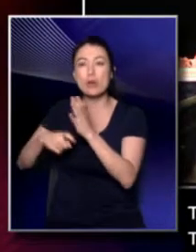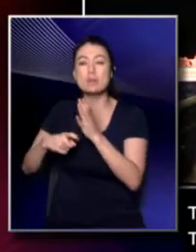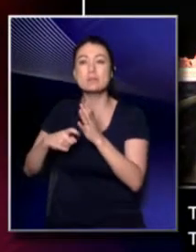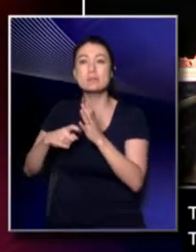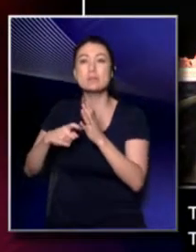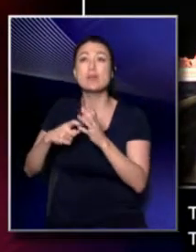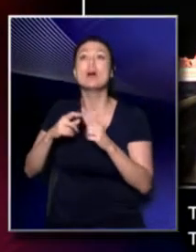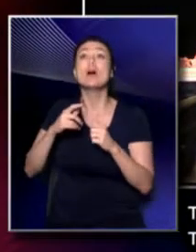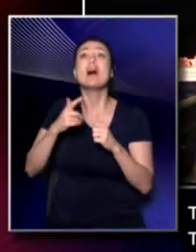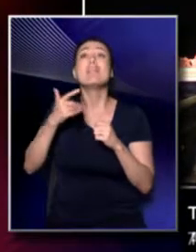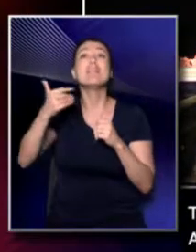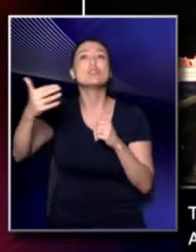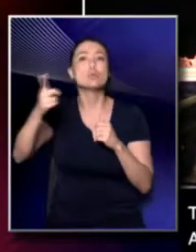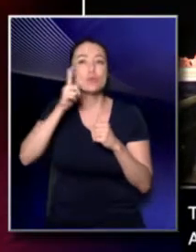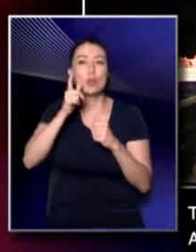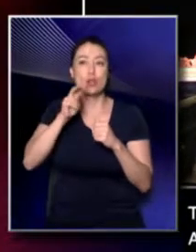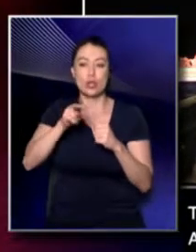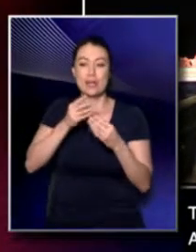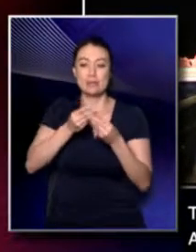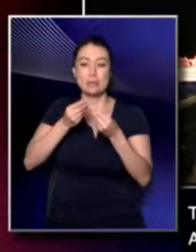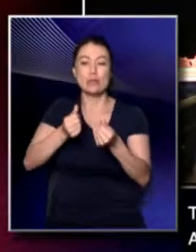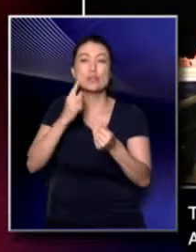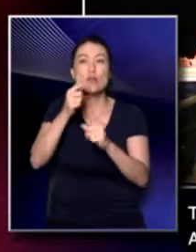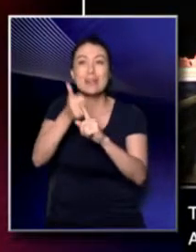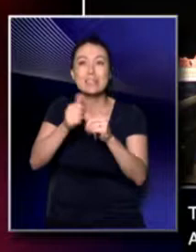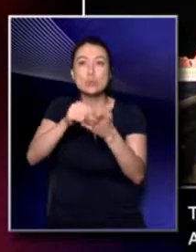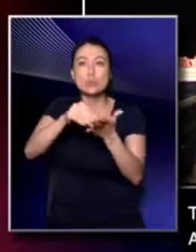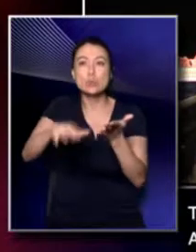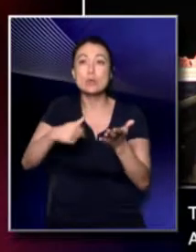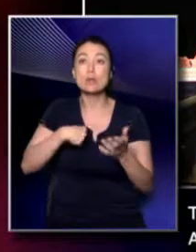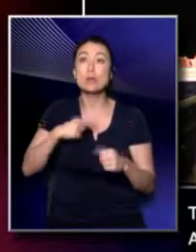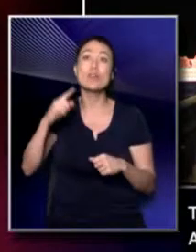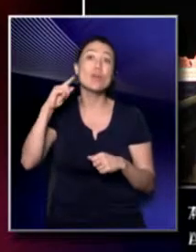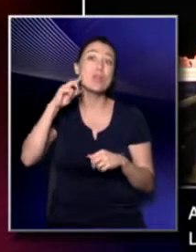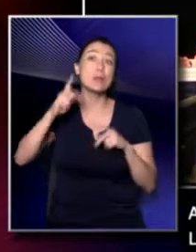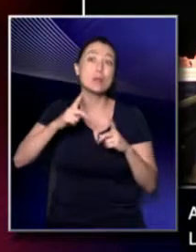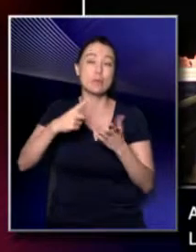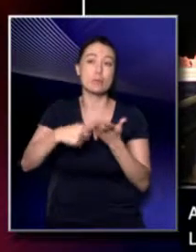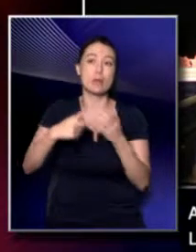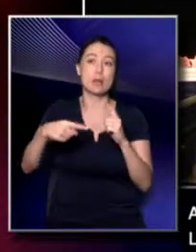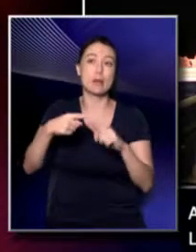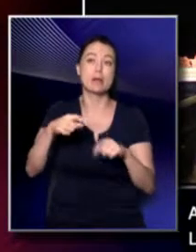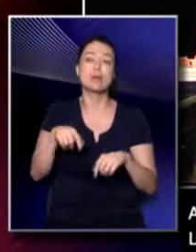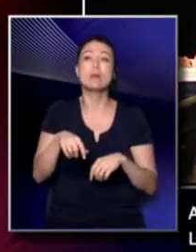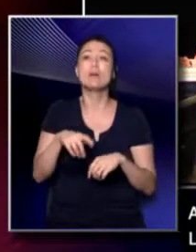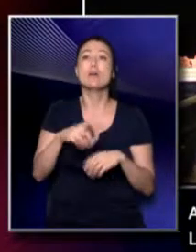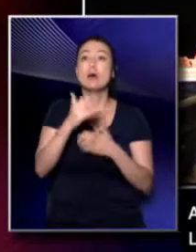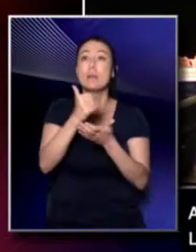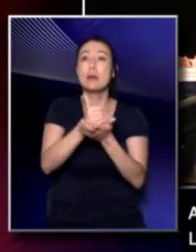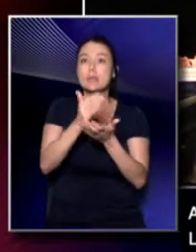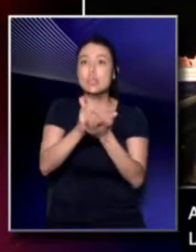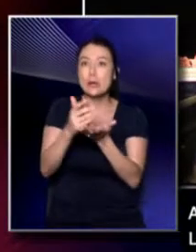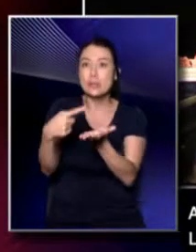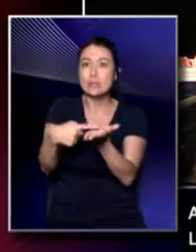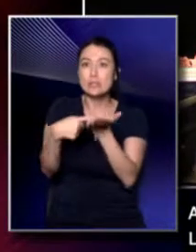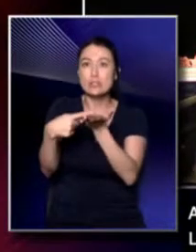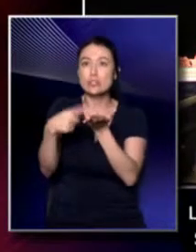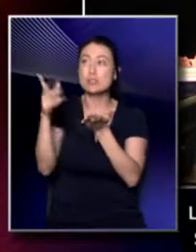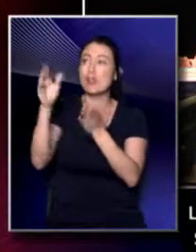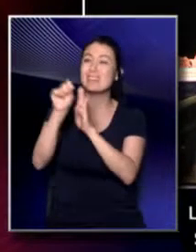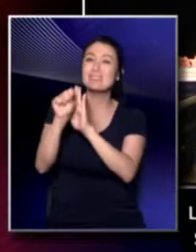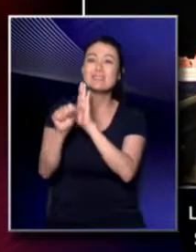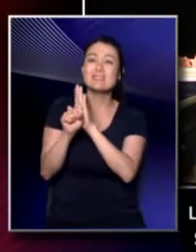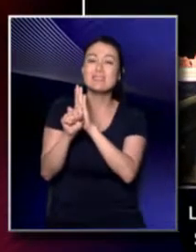per student. I mean, those are the types of things when you hear people talk about budgetary discussions on the state and